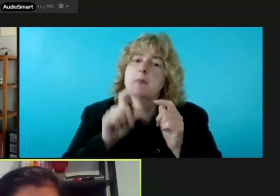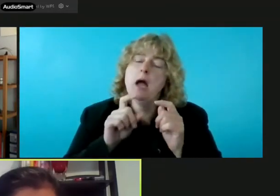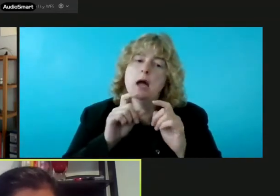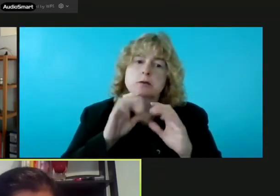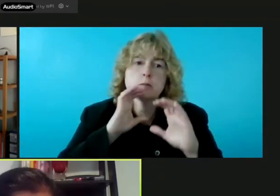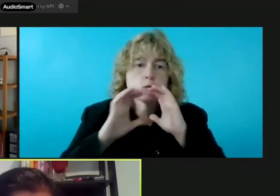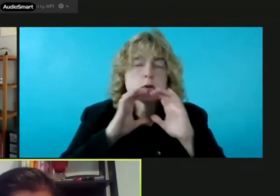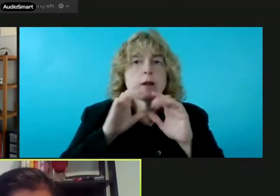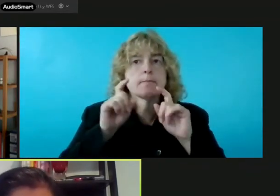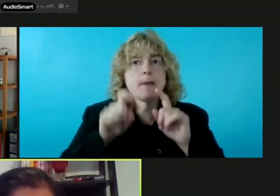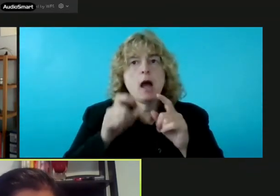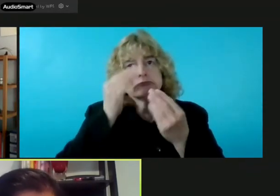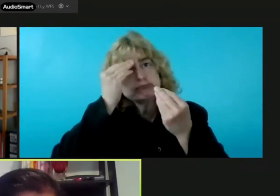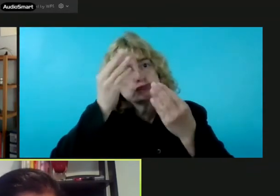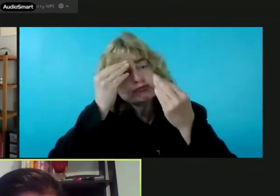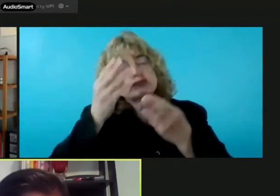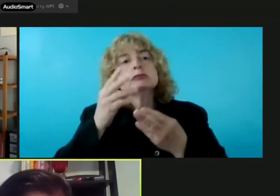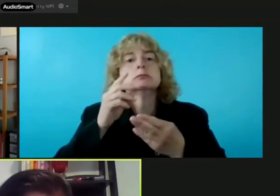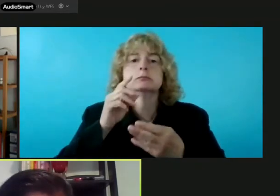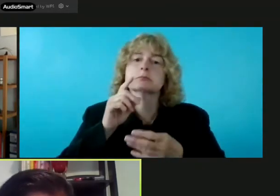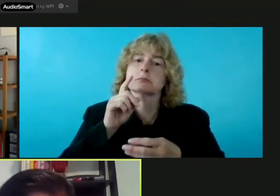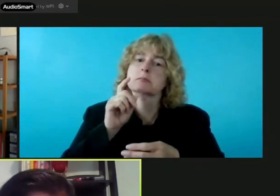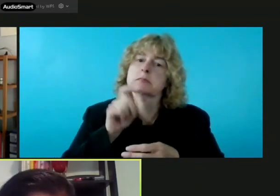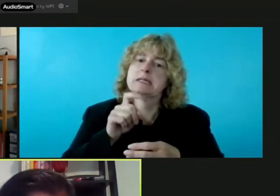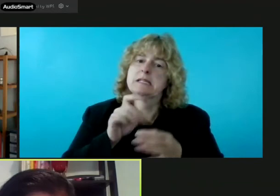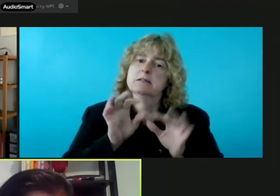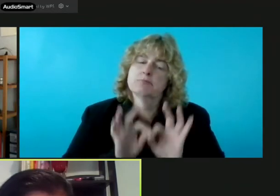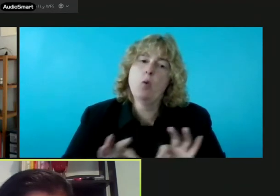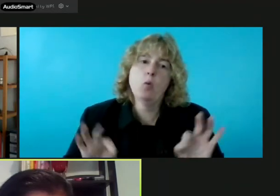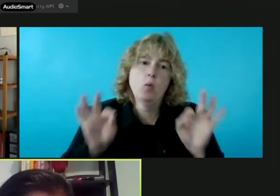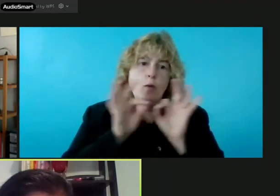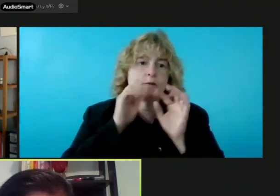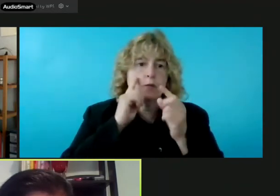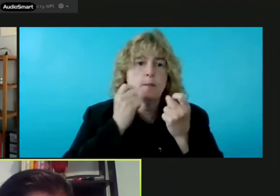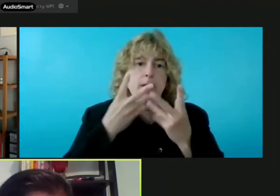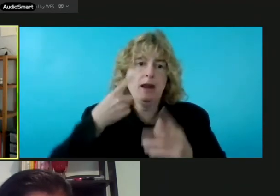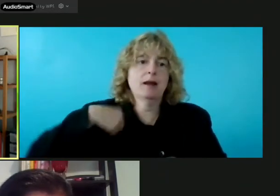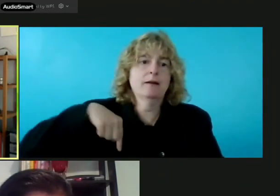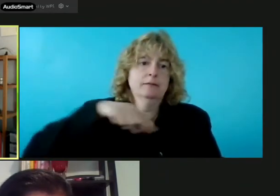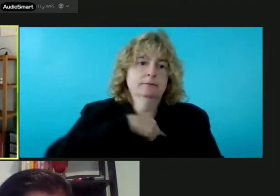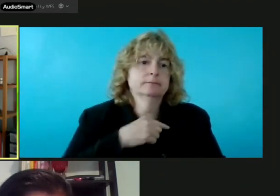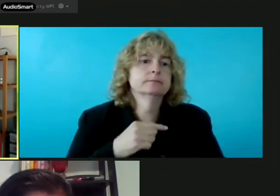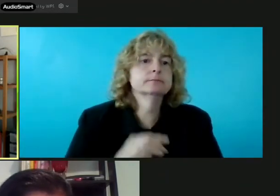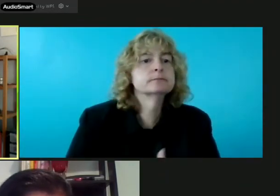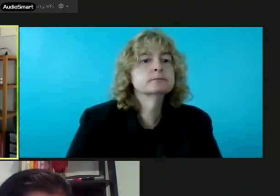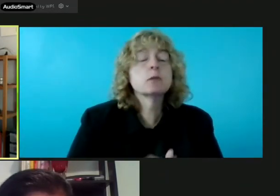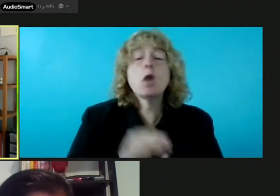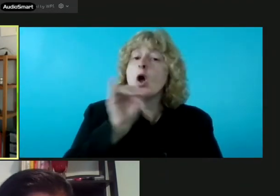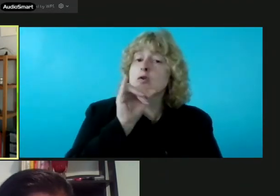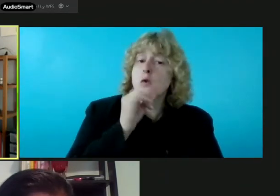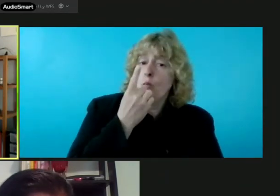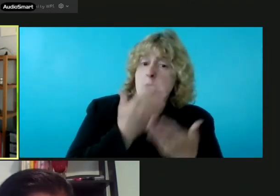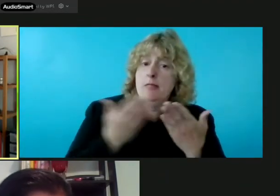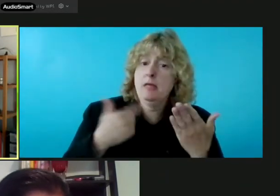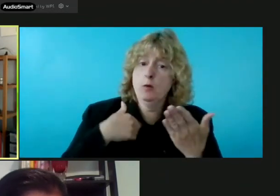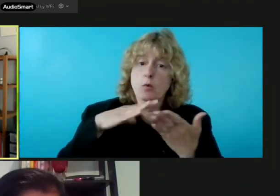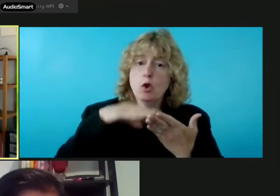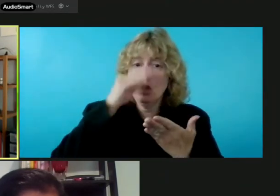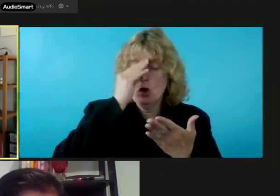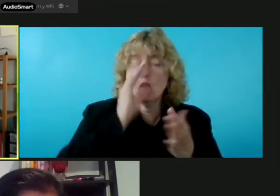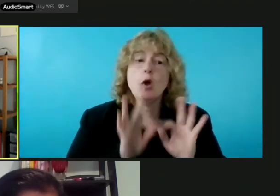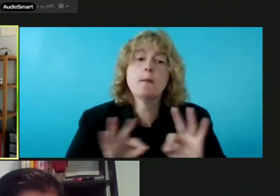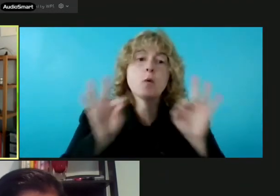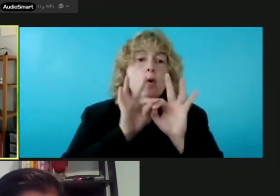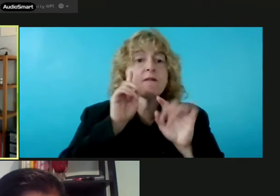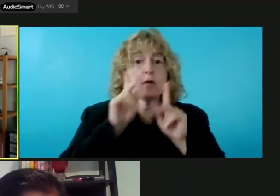of, many of us, I think could be really, really helpful. And I think one thing we learned is how important it is for people